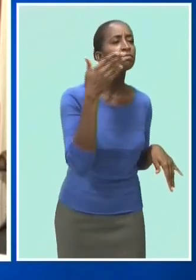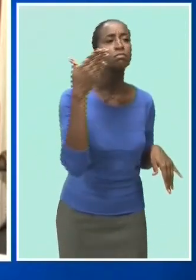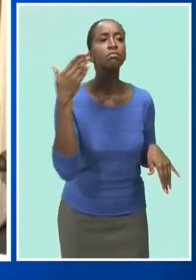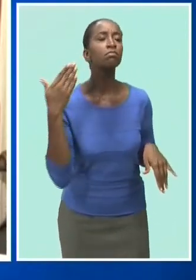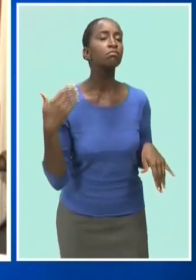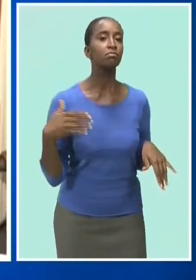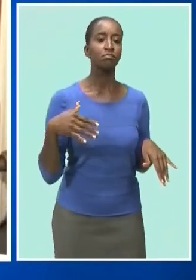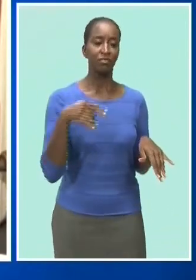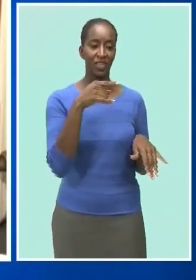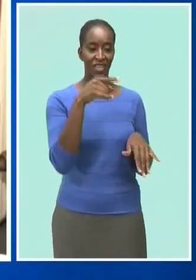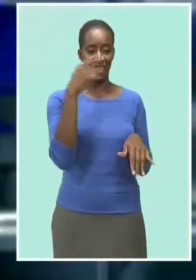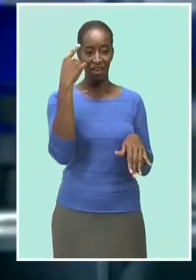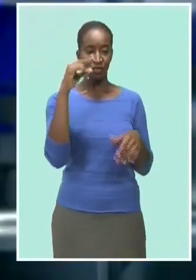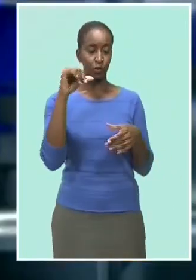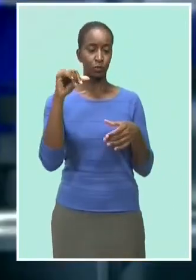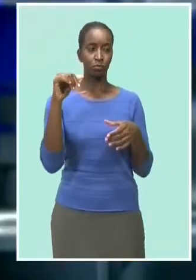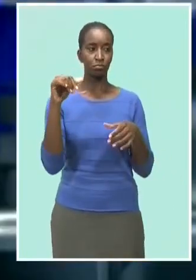victim.